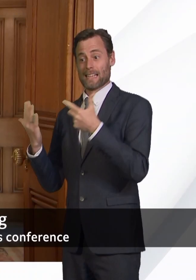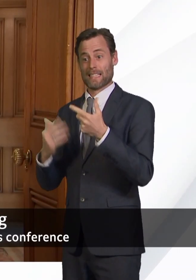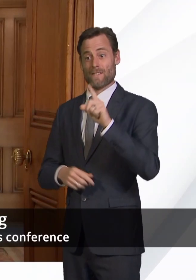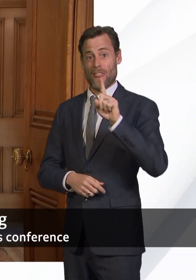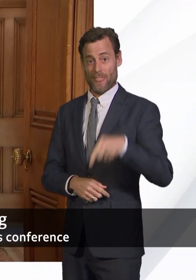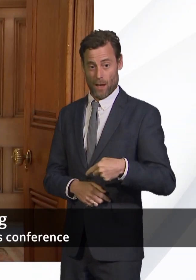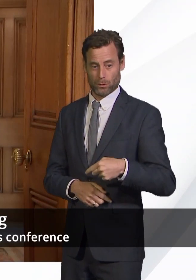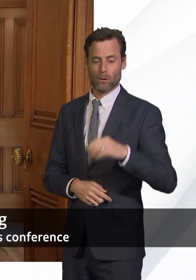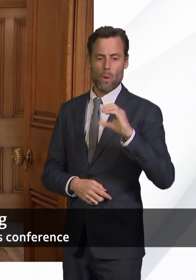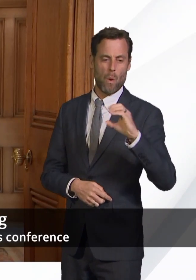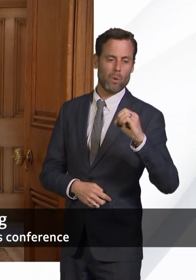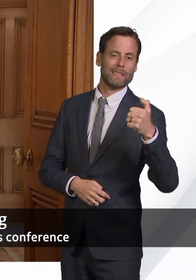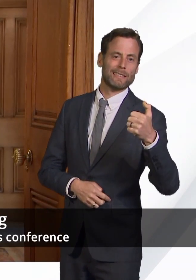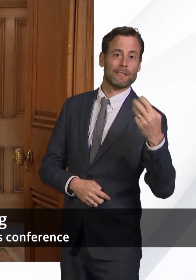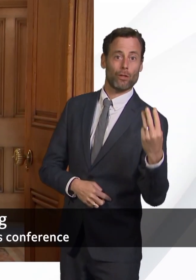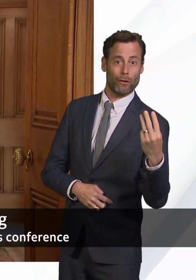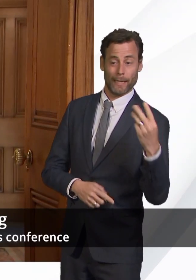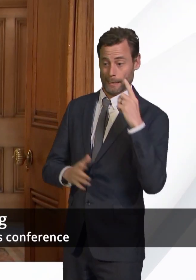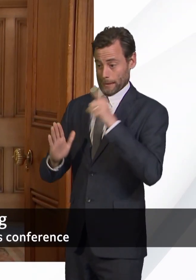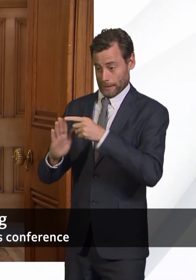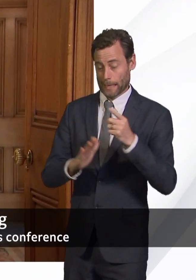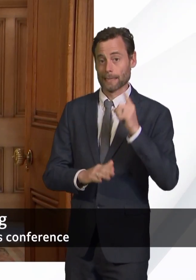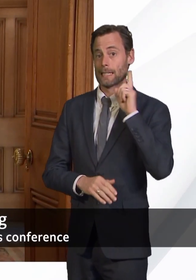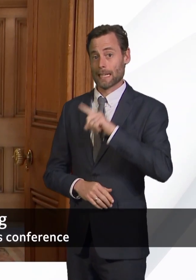tests carried out yesterday.